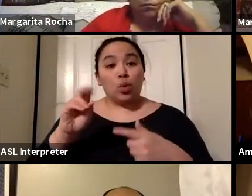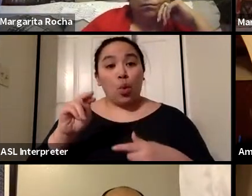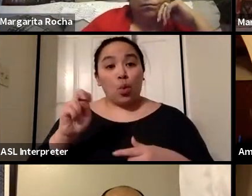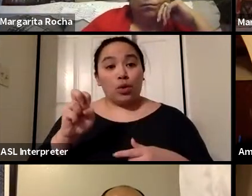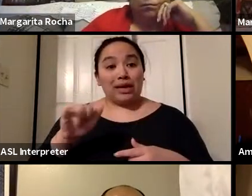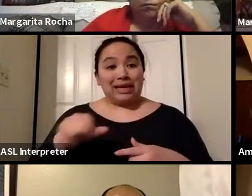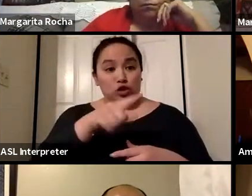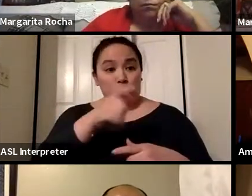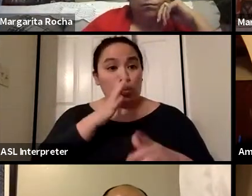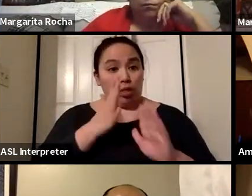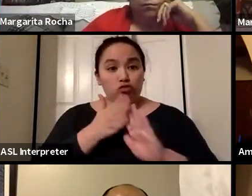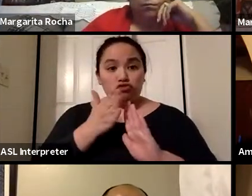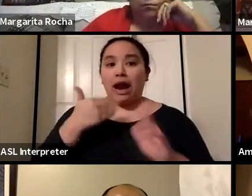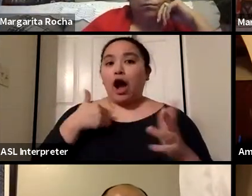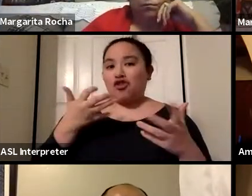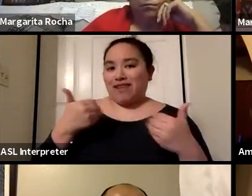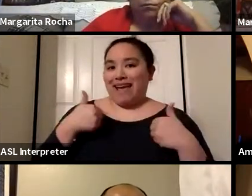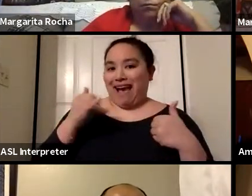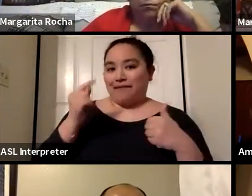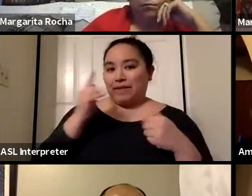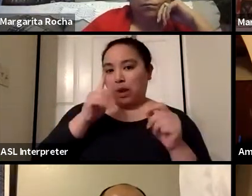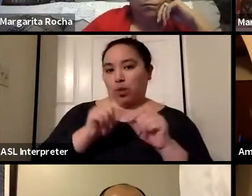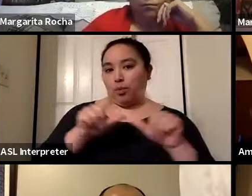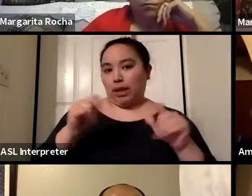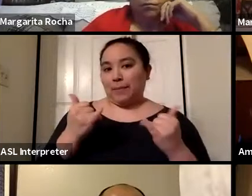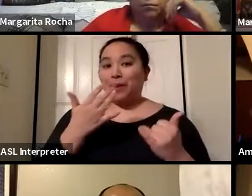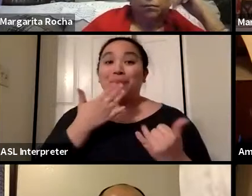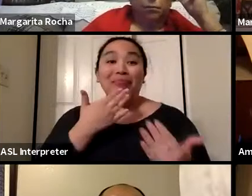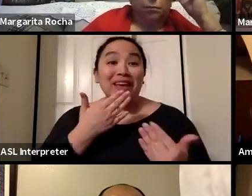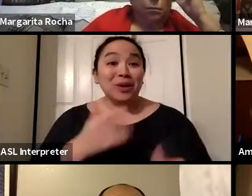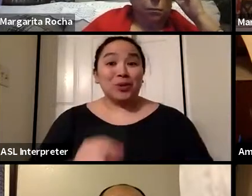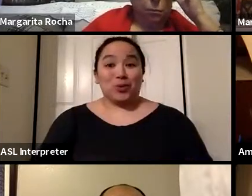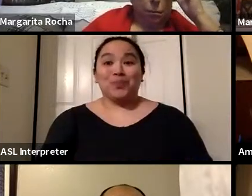I already have it. I'm pulling it up right now. Awesome, thank you.